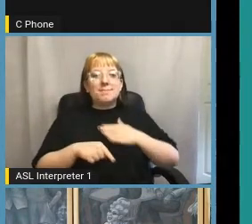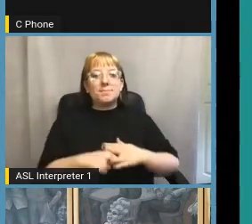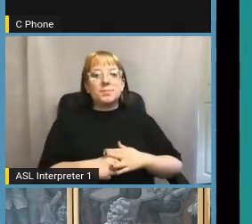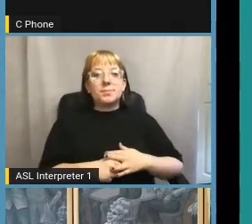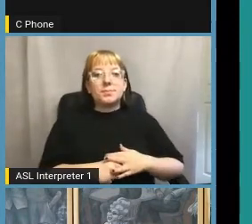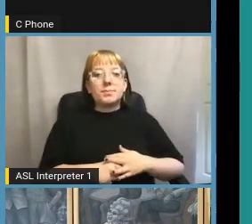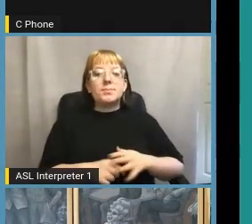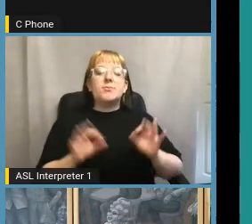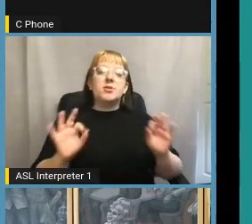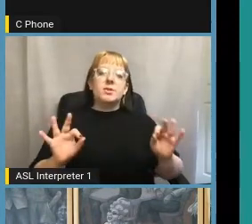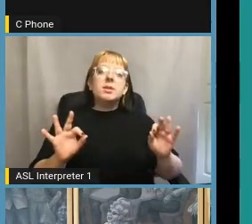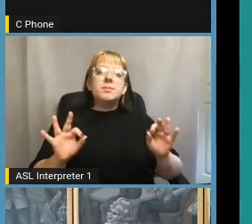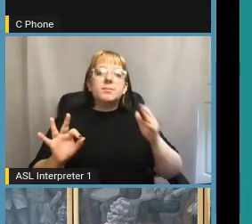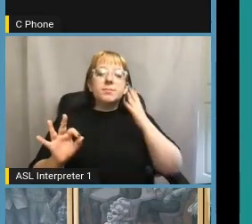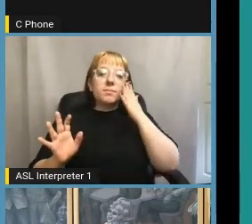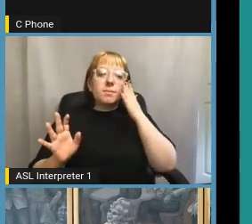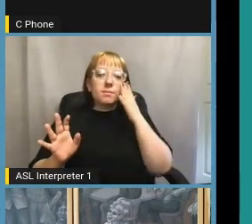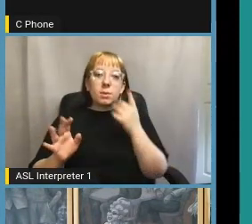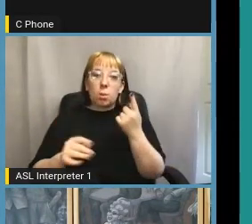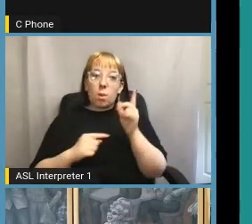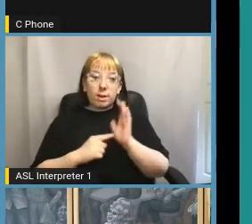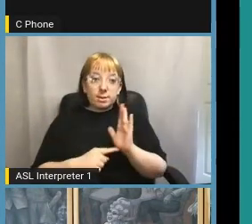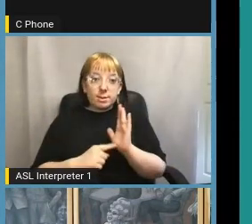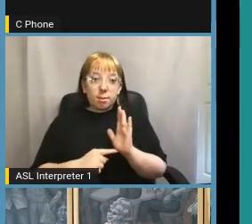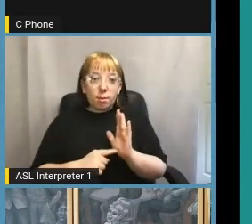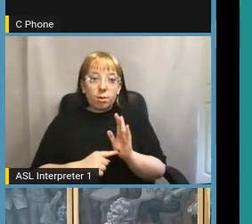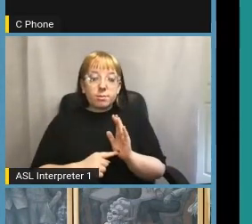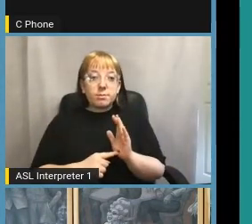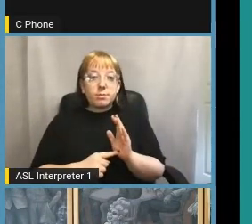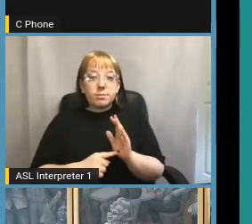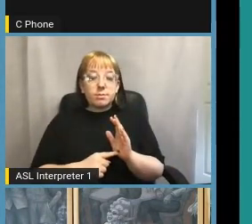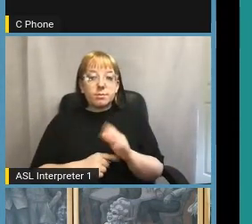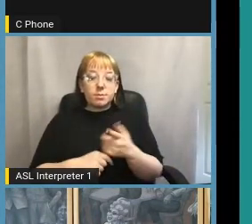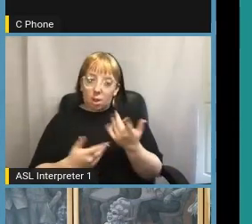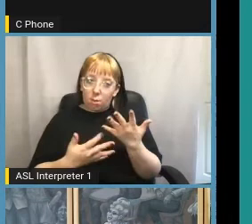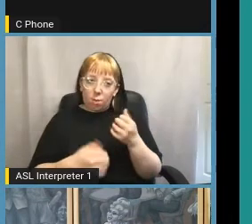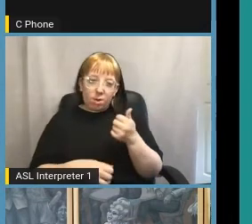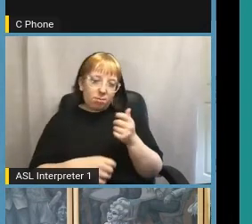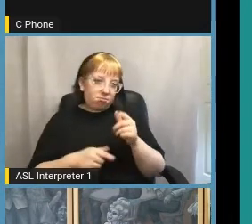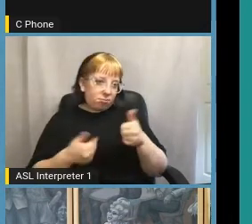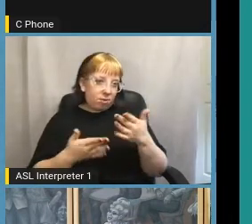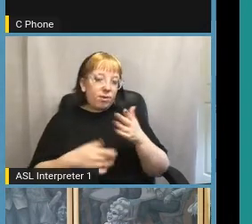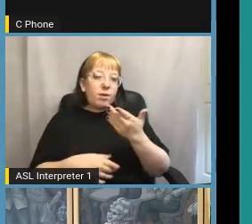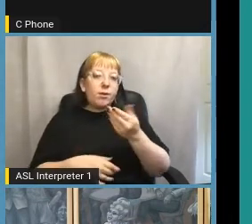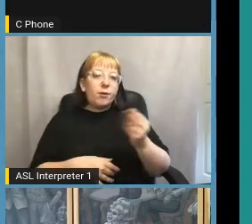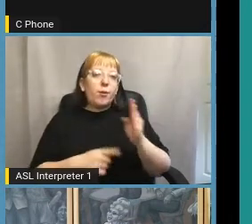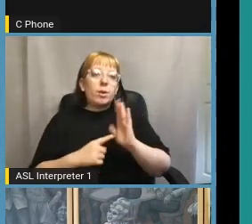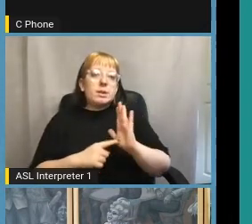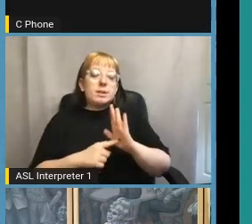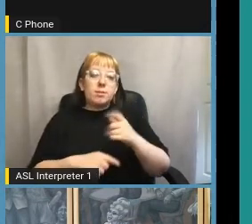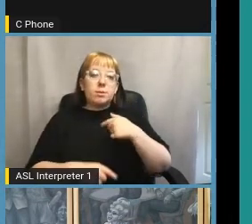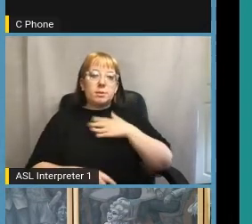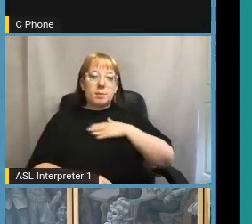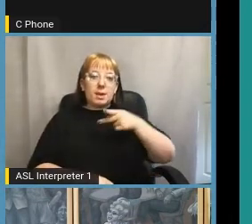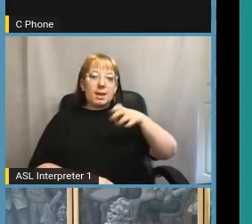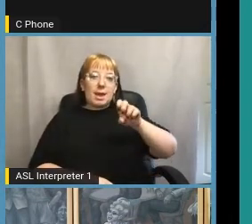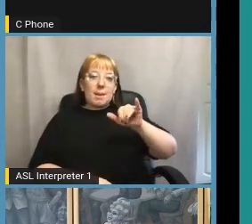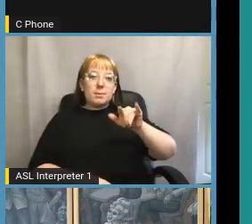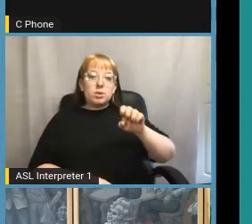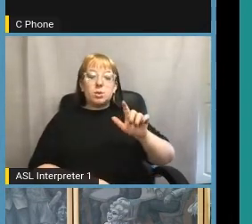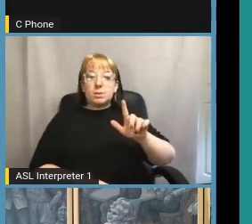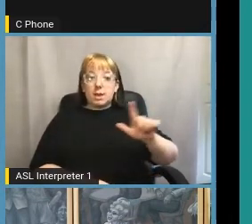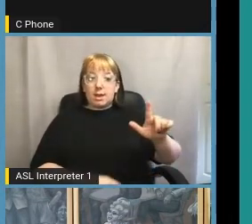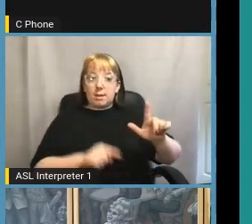One of those examples is, I want to give you a couple examples of episodes we've done. For example, on the left there, you can see